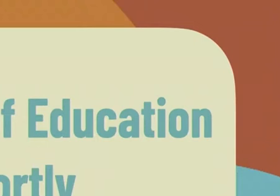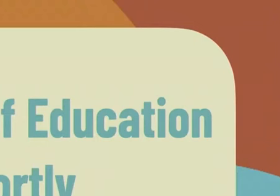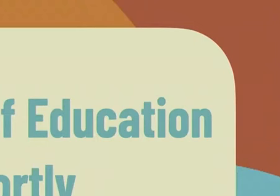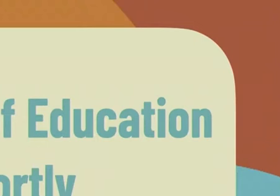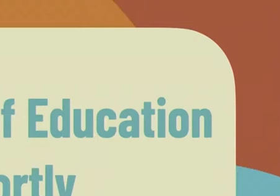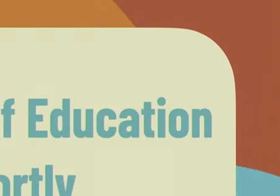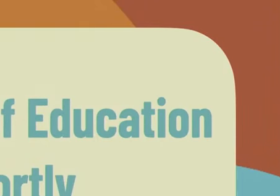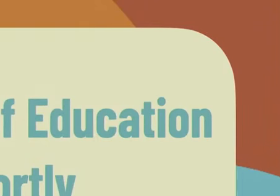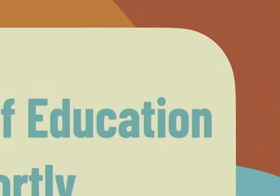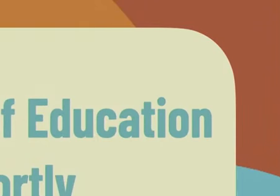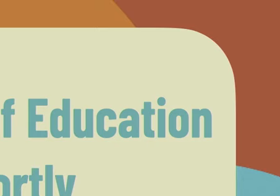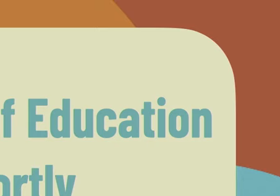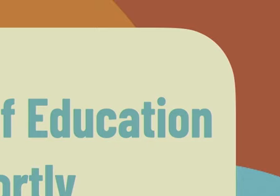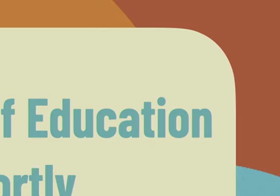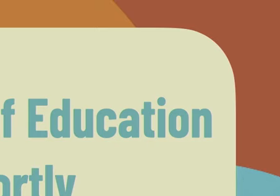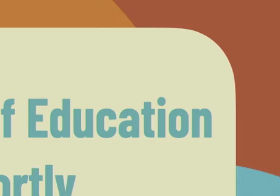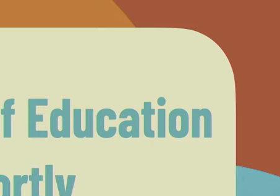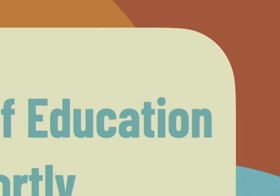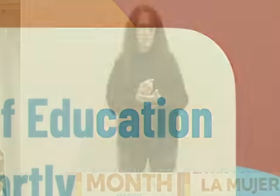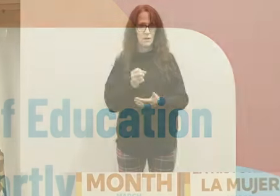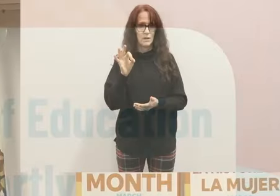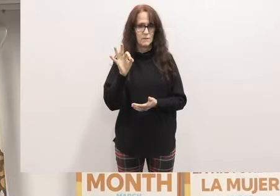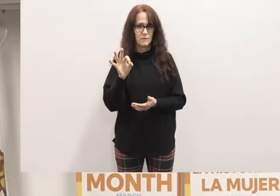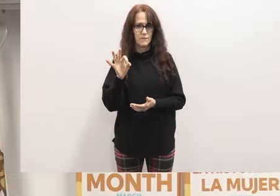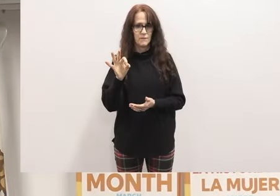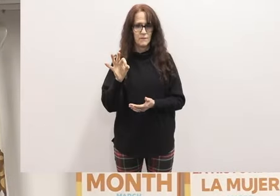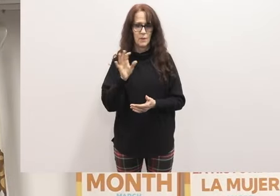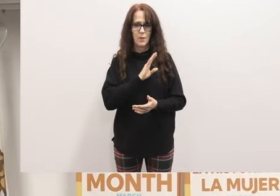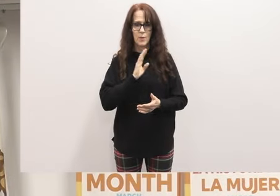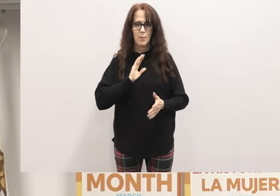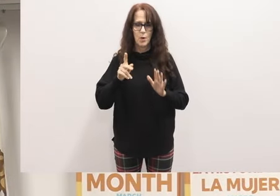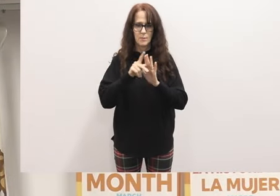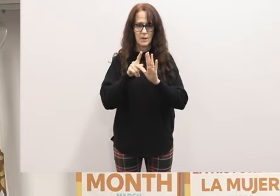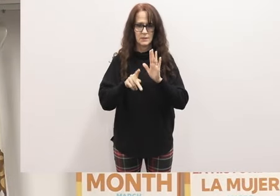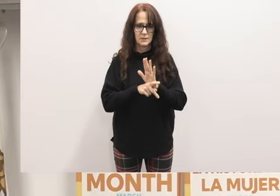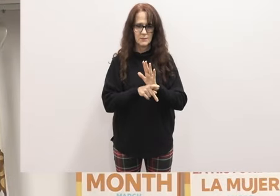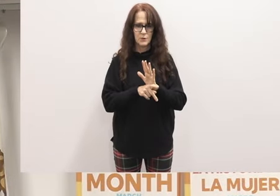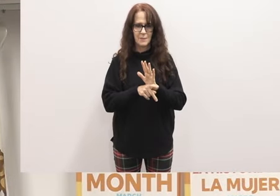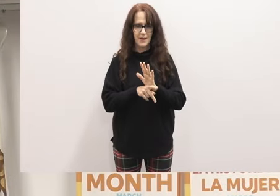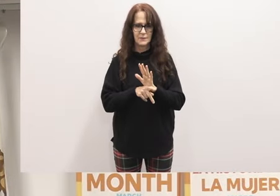16.5, approval of the board policy.